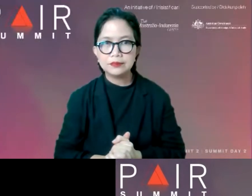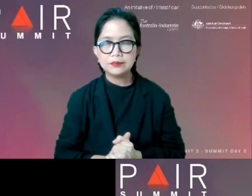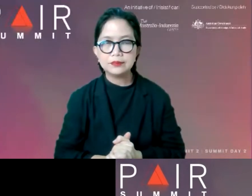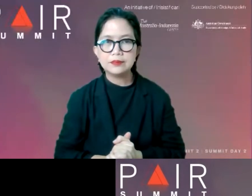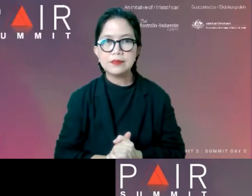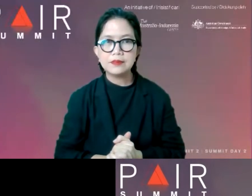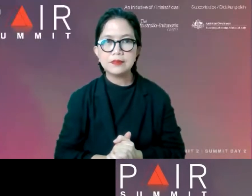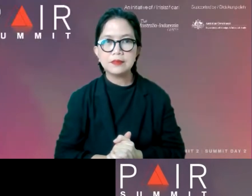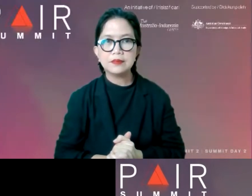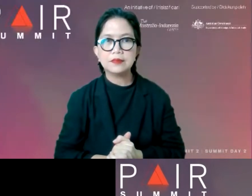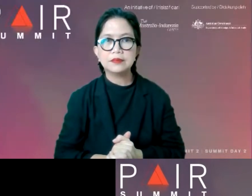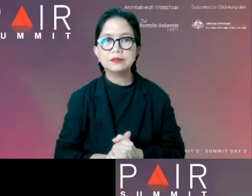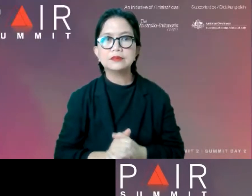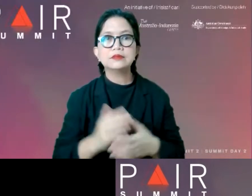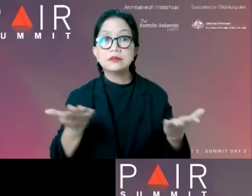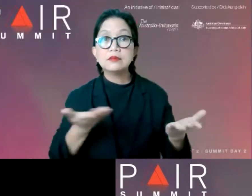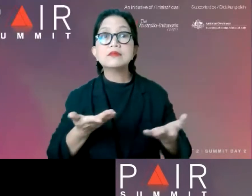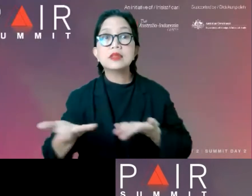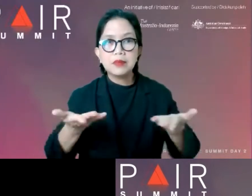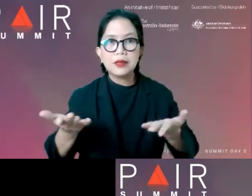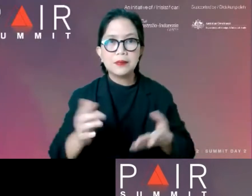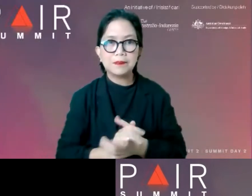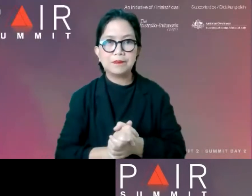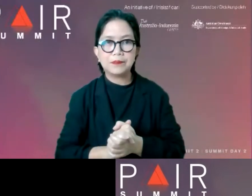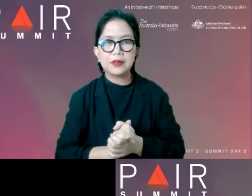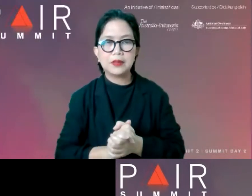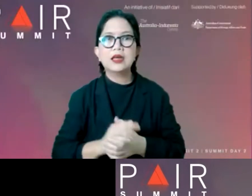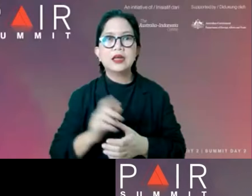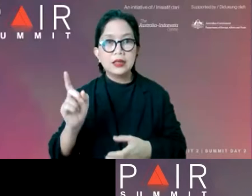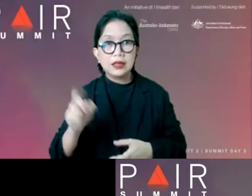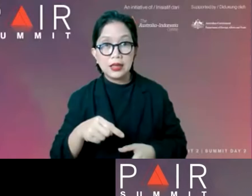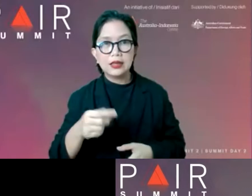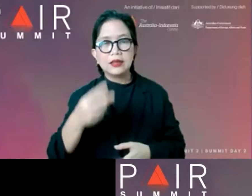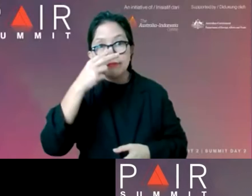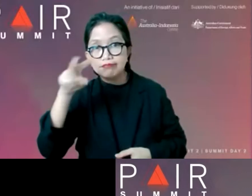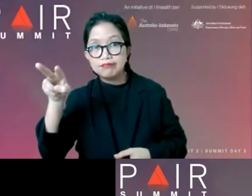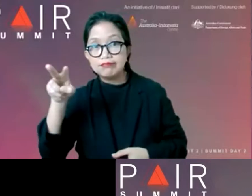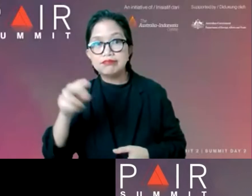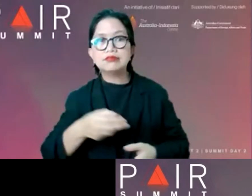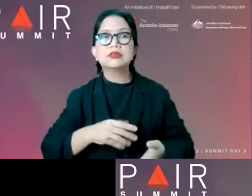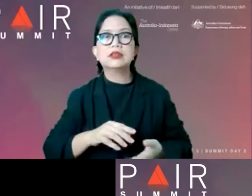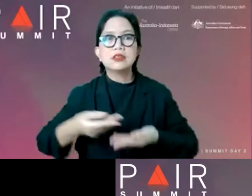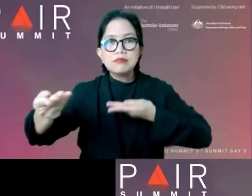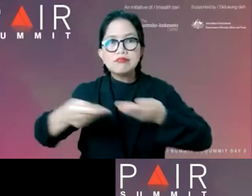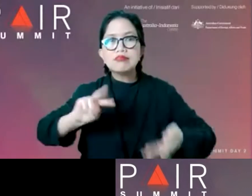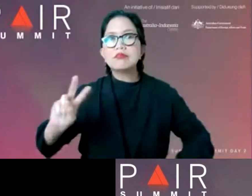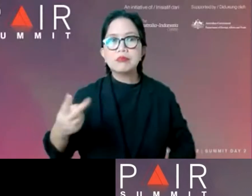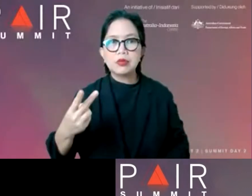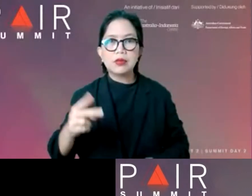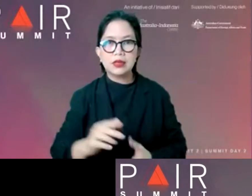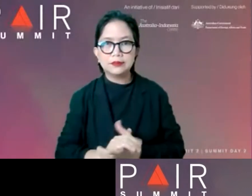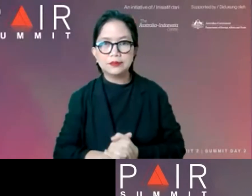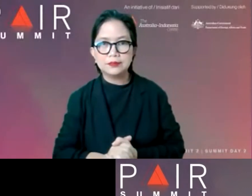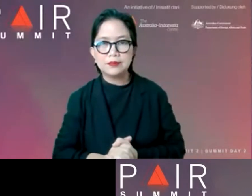problem. So from a change management point of view, where do you start? What did your research uncover that you